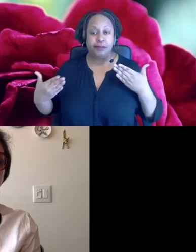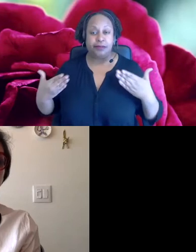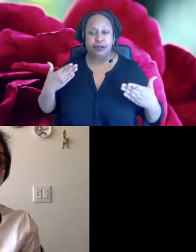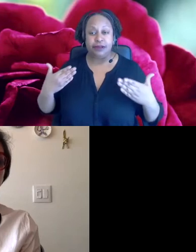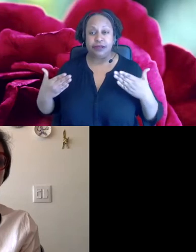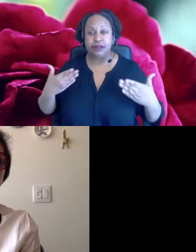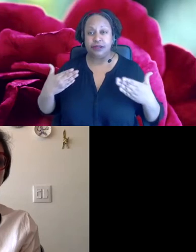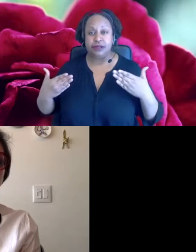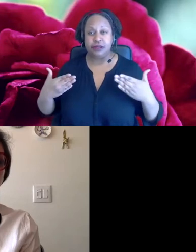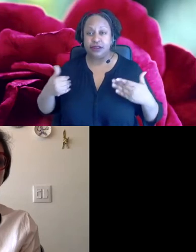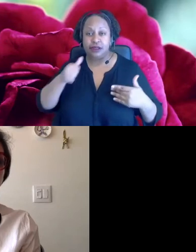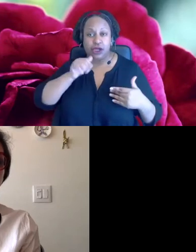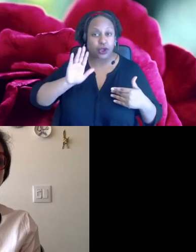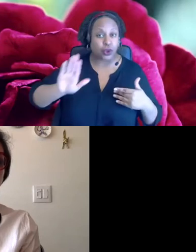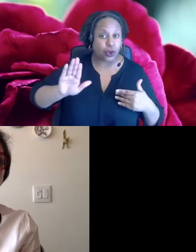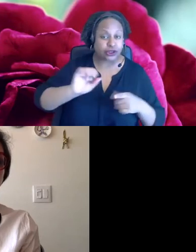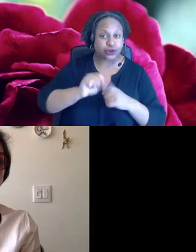participant's situation,